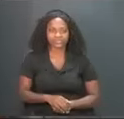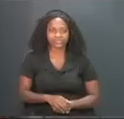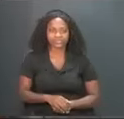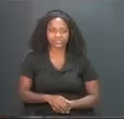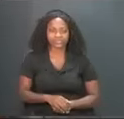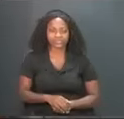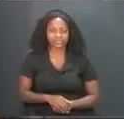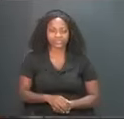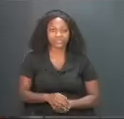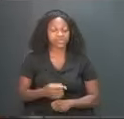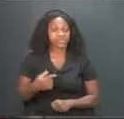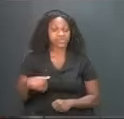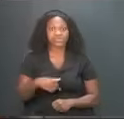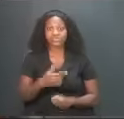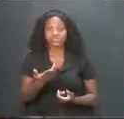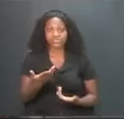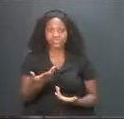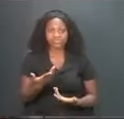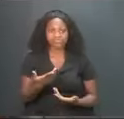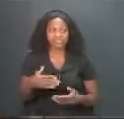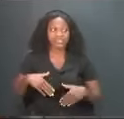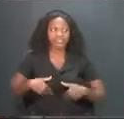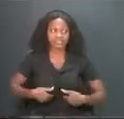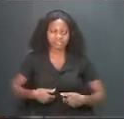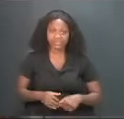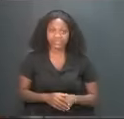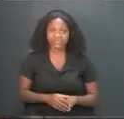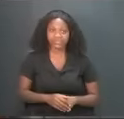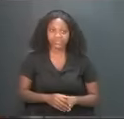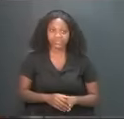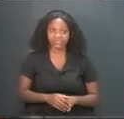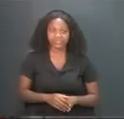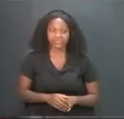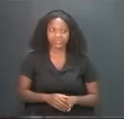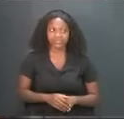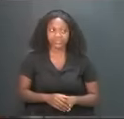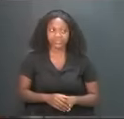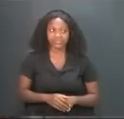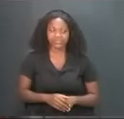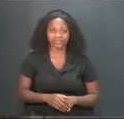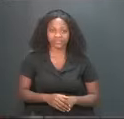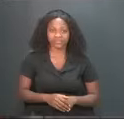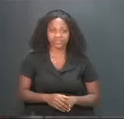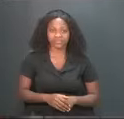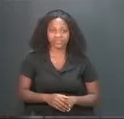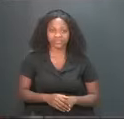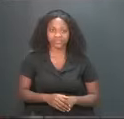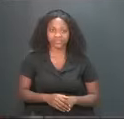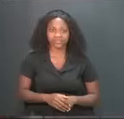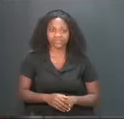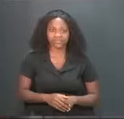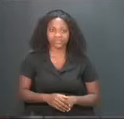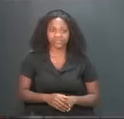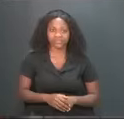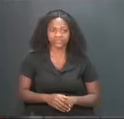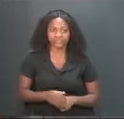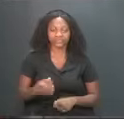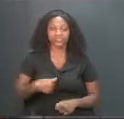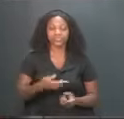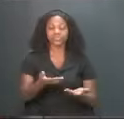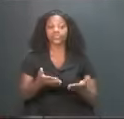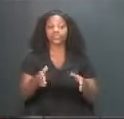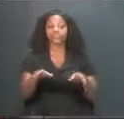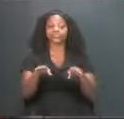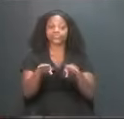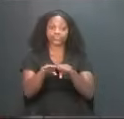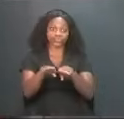day. And hence, we will call for an adjournment, a due